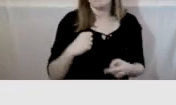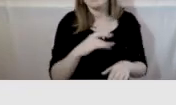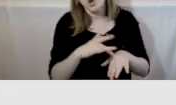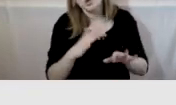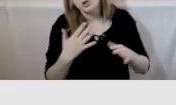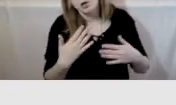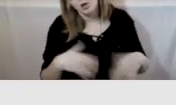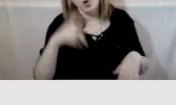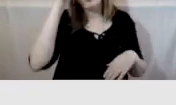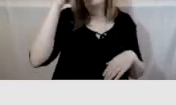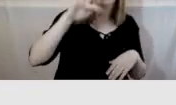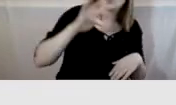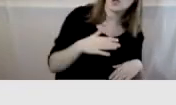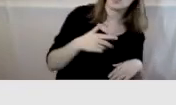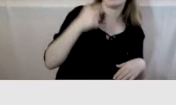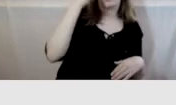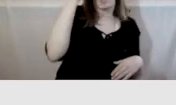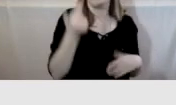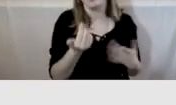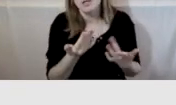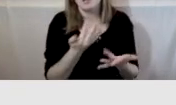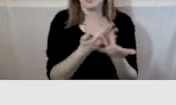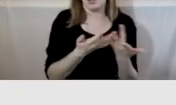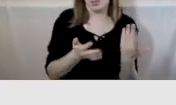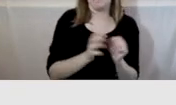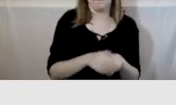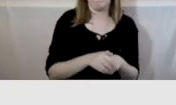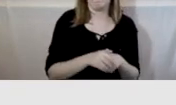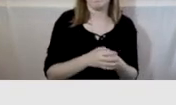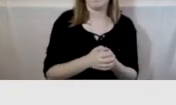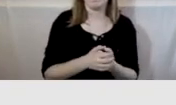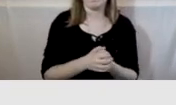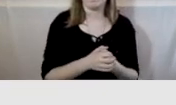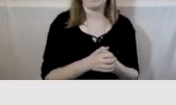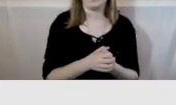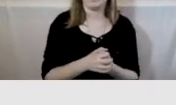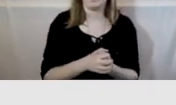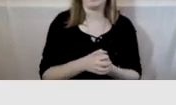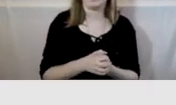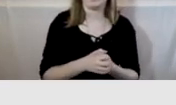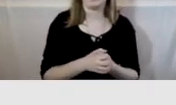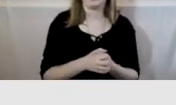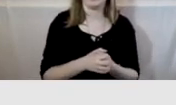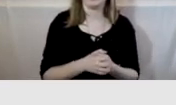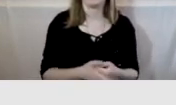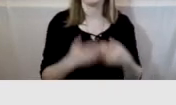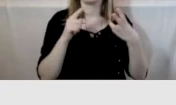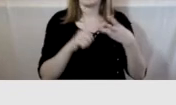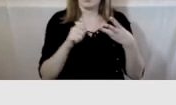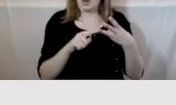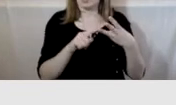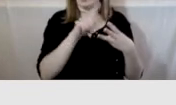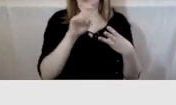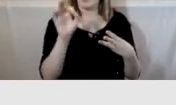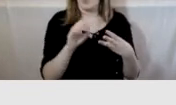and so on and so on. So clear, you know, paths for future education. The third question, talking